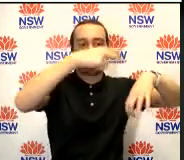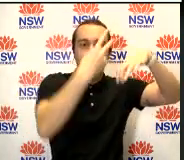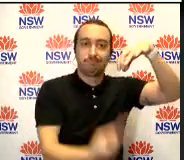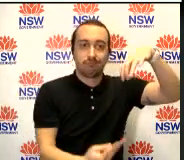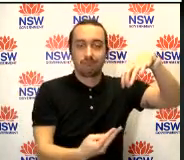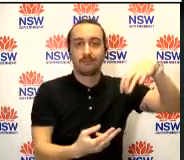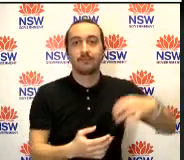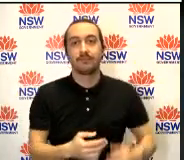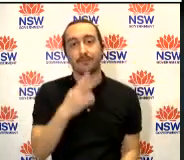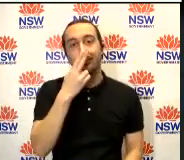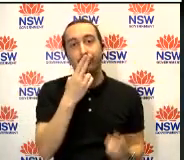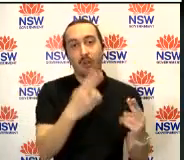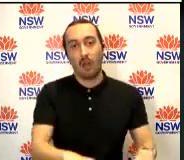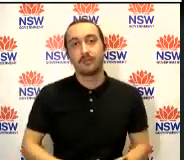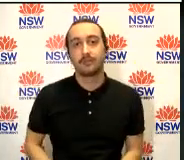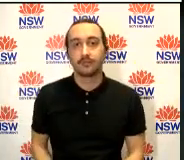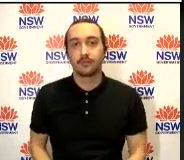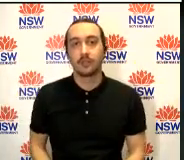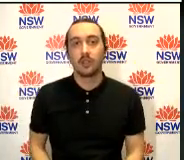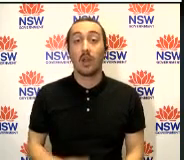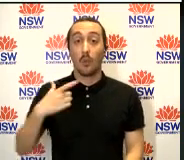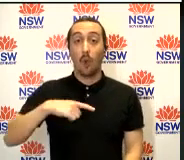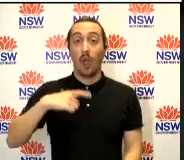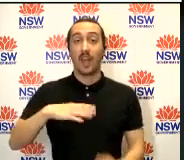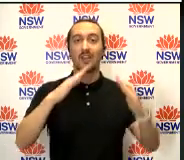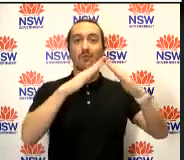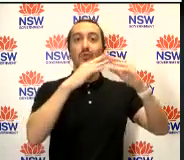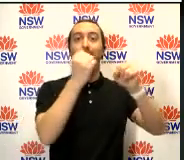This occurred when he stepped onto a polycarbonate roof sheeting.